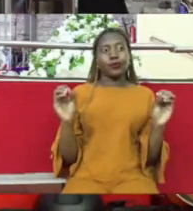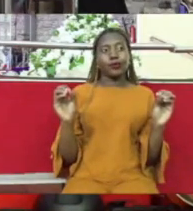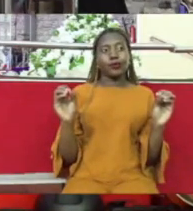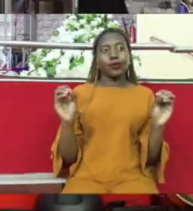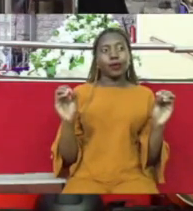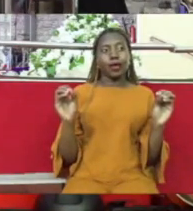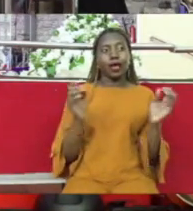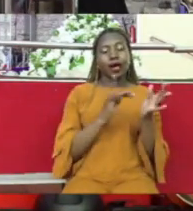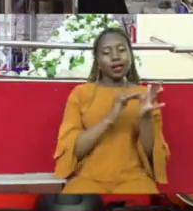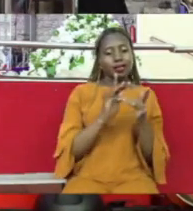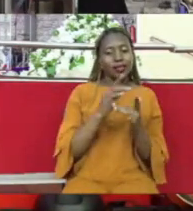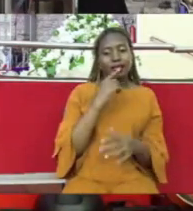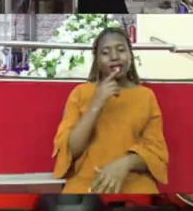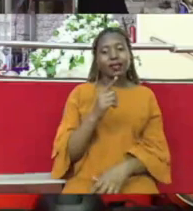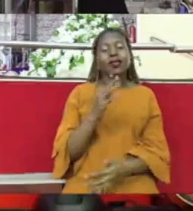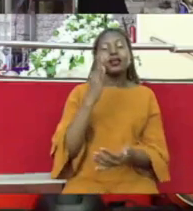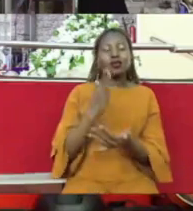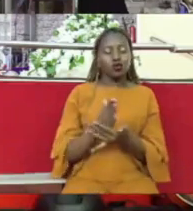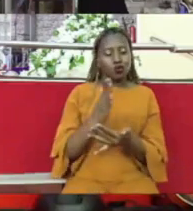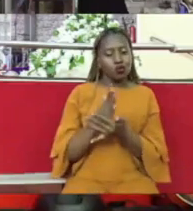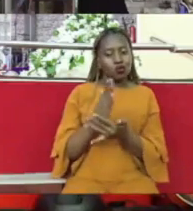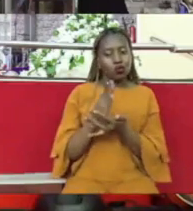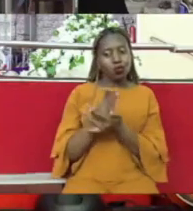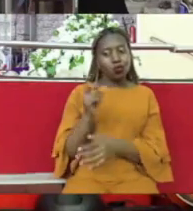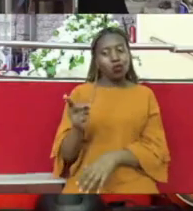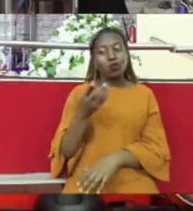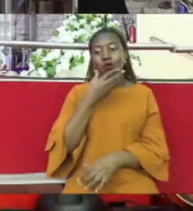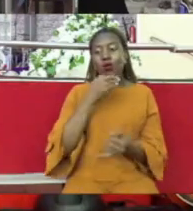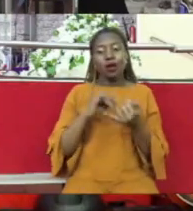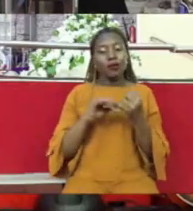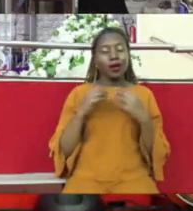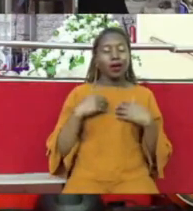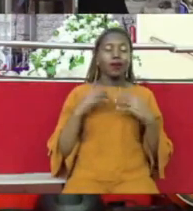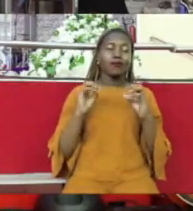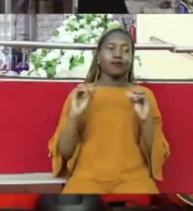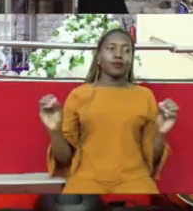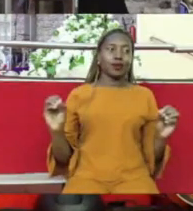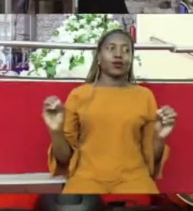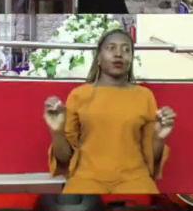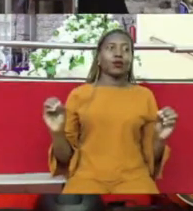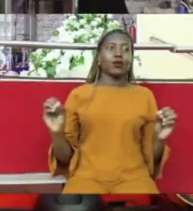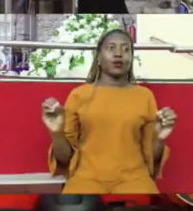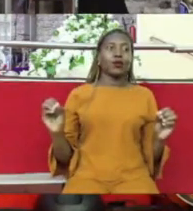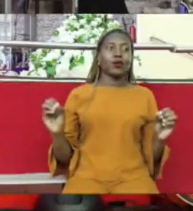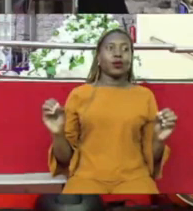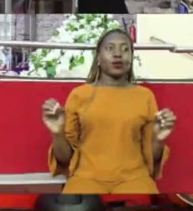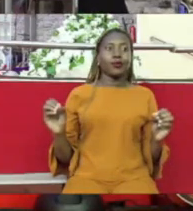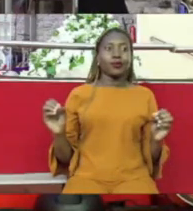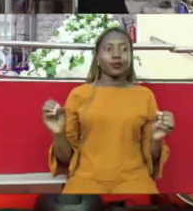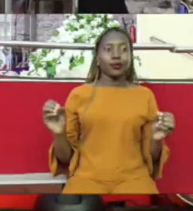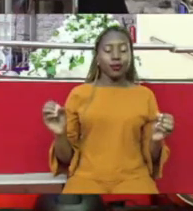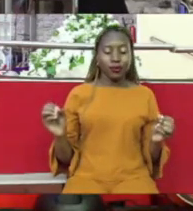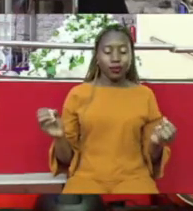truth that you have said. Na Yesu akamwambia ni kweli vile ulivyosema. Right in the very place where there was another woman centuries